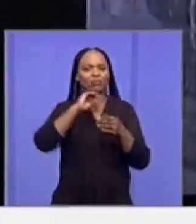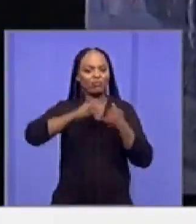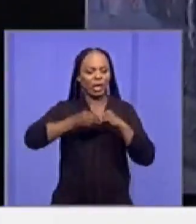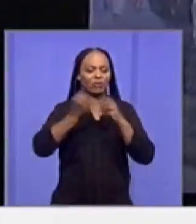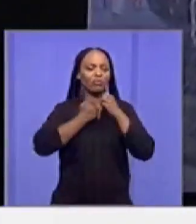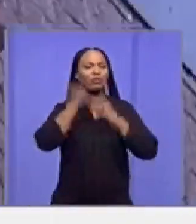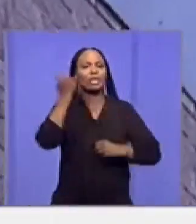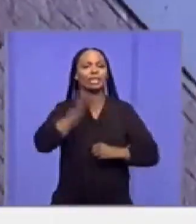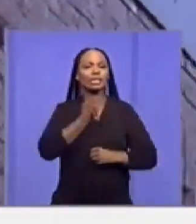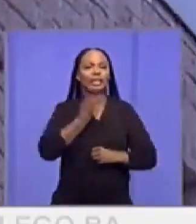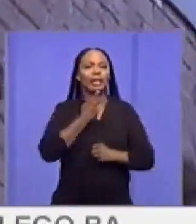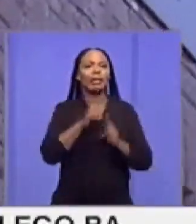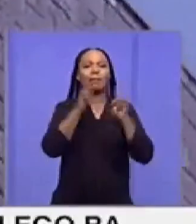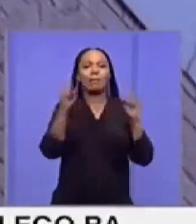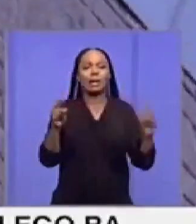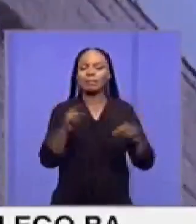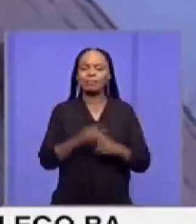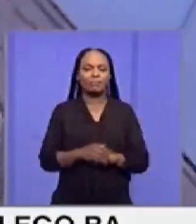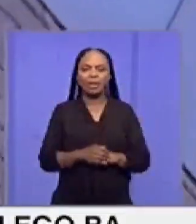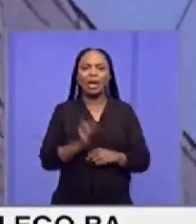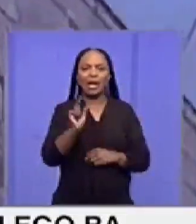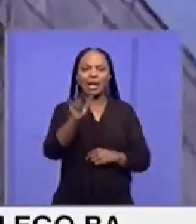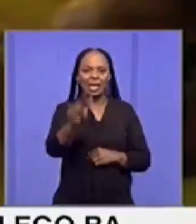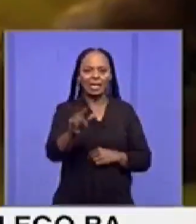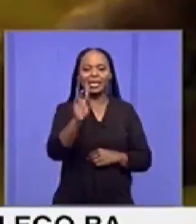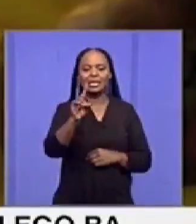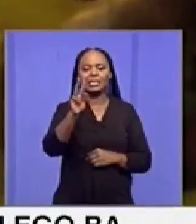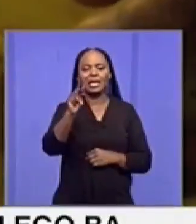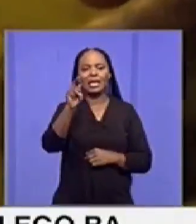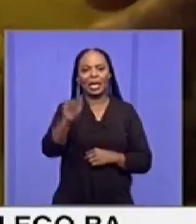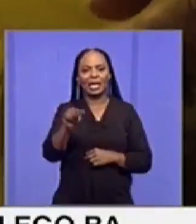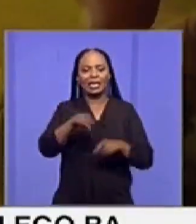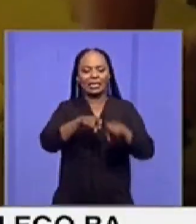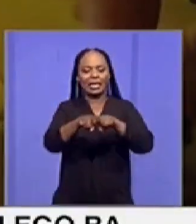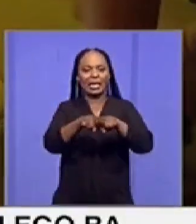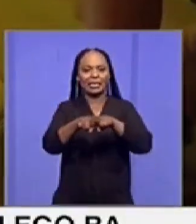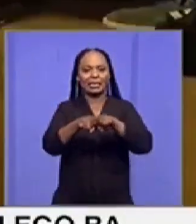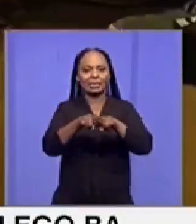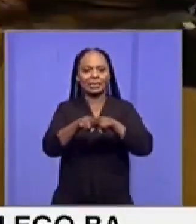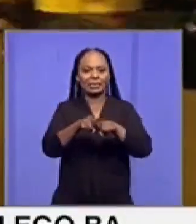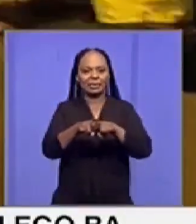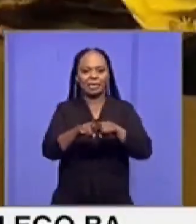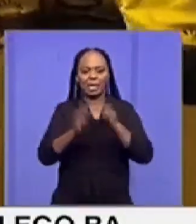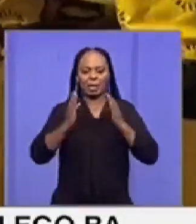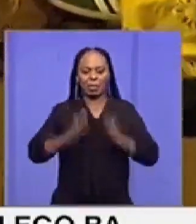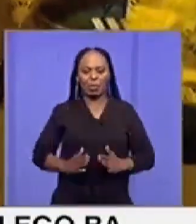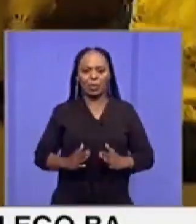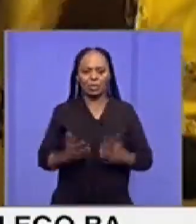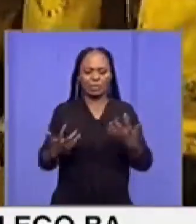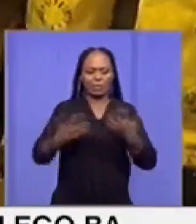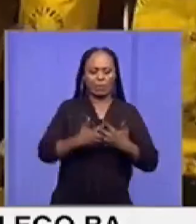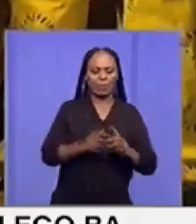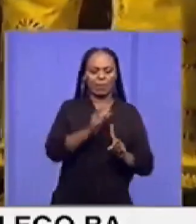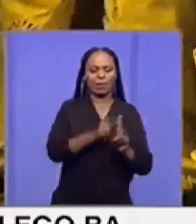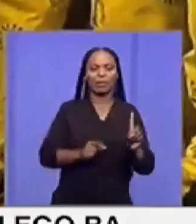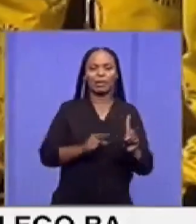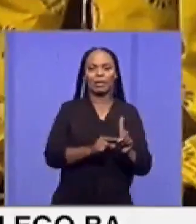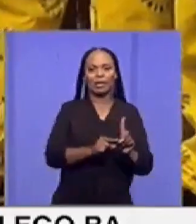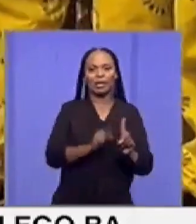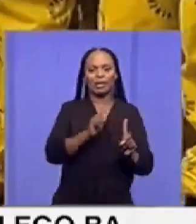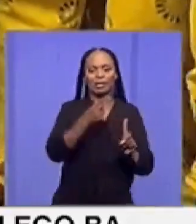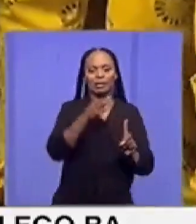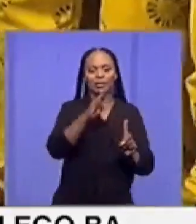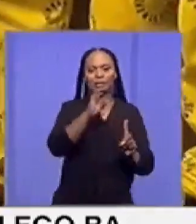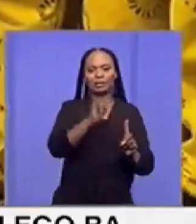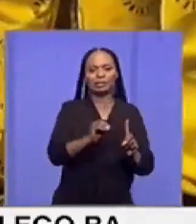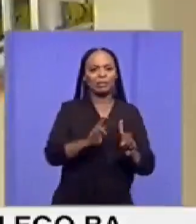ipolaya eupša dipoelo tša teko ye e dirilego setopong seo se humanwego ka mo seleng di hlatsetše gore dini ya setopo seo ga e